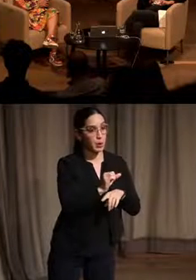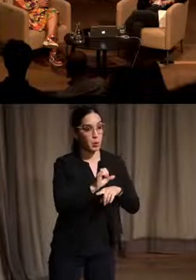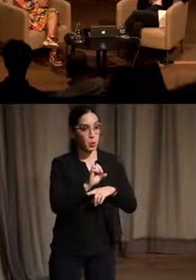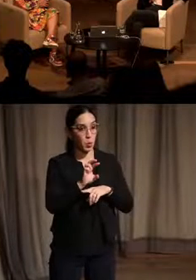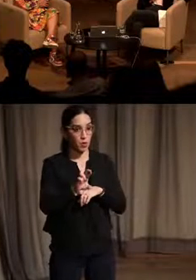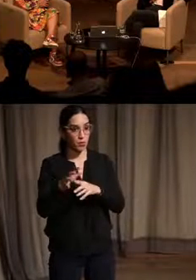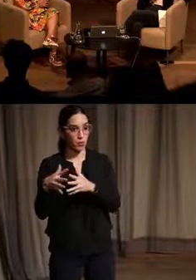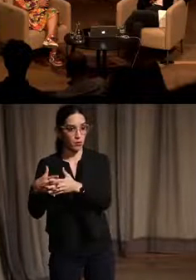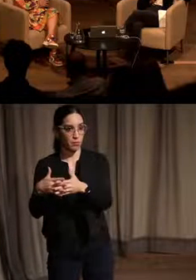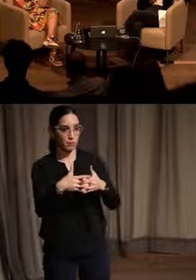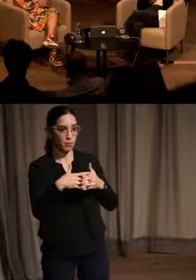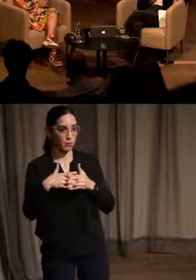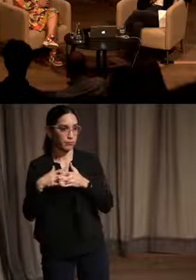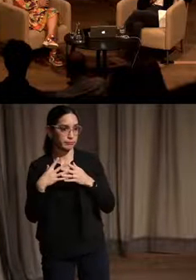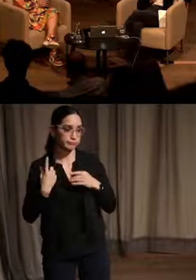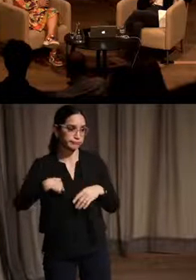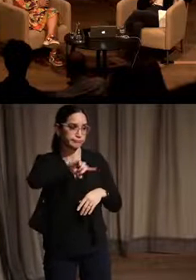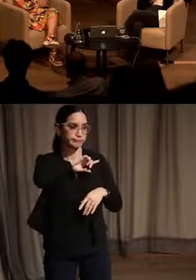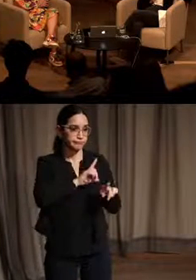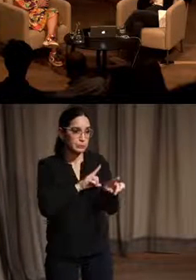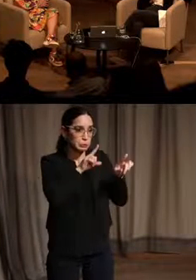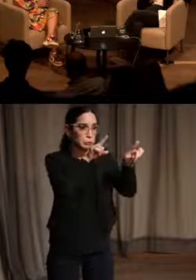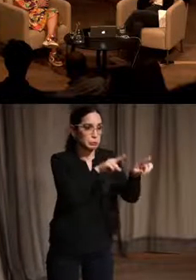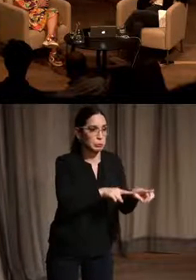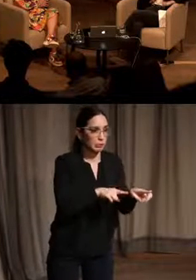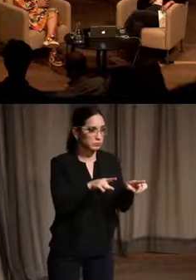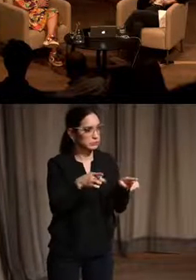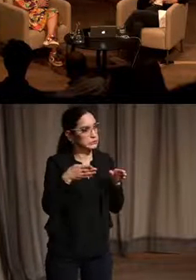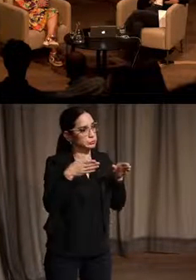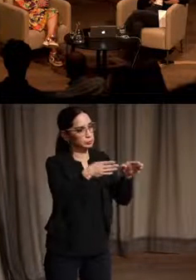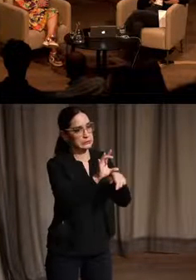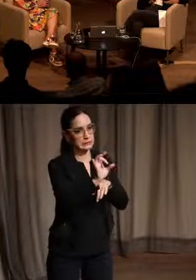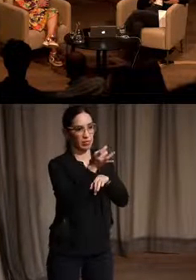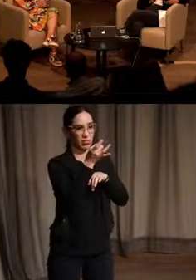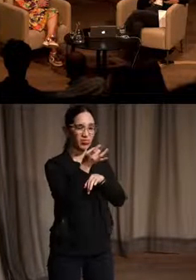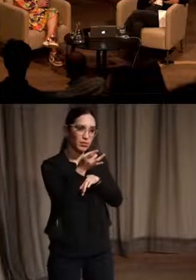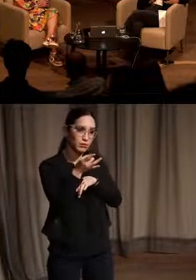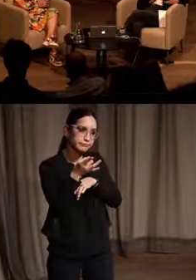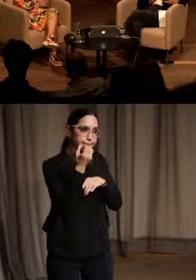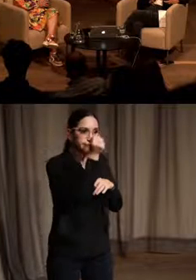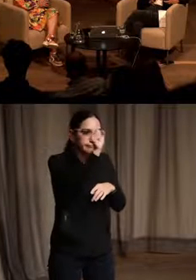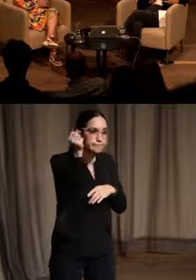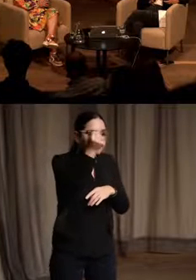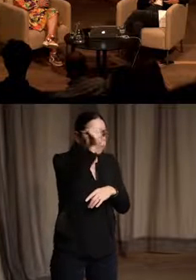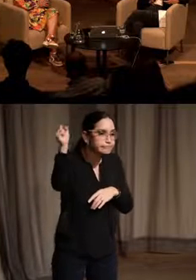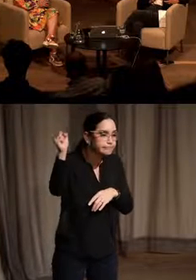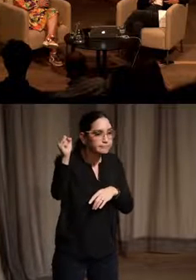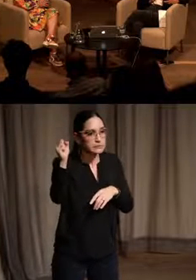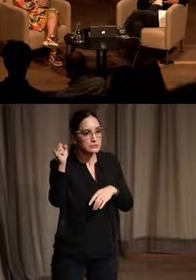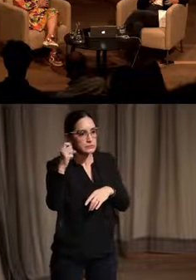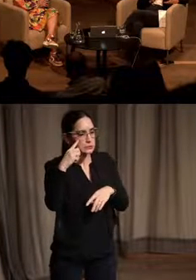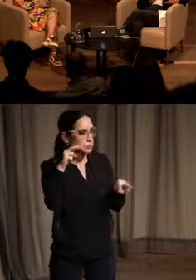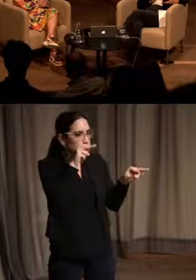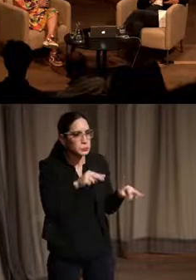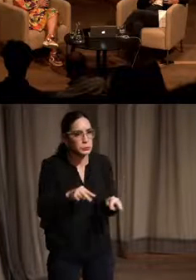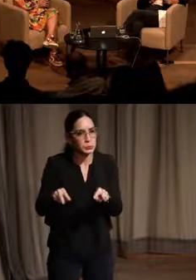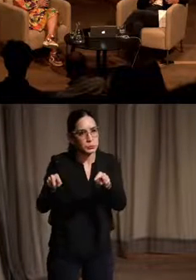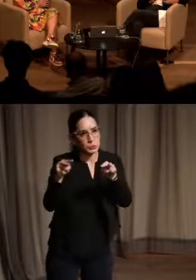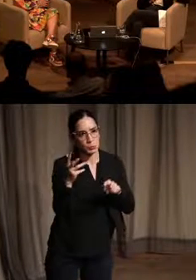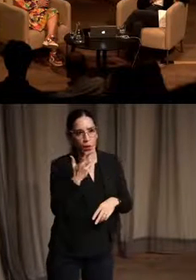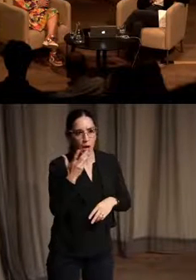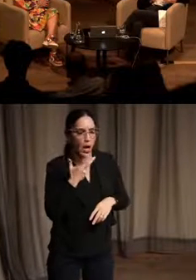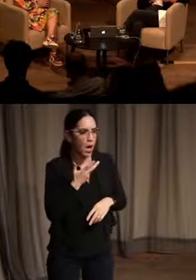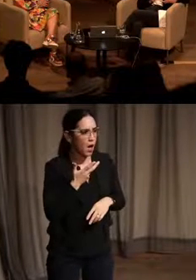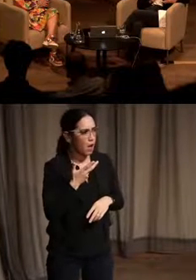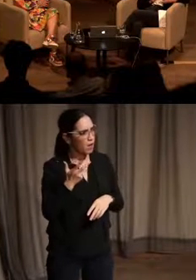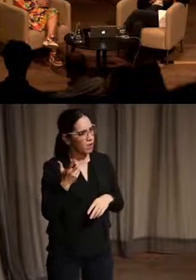mom would take me to Calle Ocho to like protest as a kid. And I remember looking around and like seeing the adults and being like, what is happening to them? They were